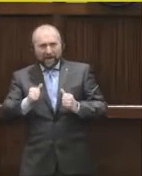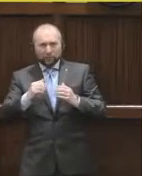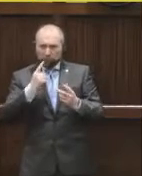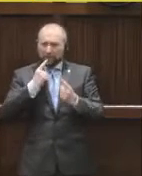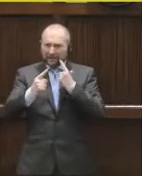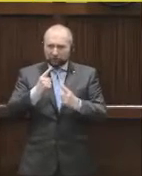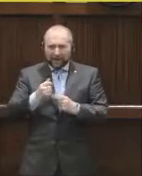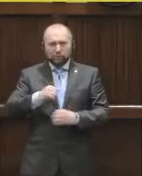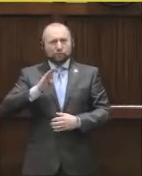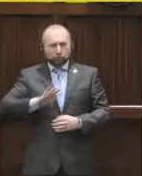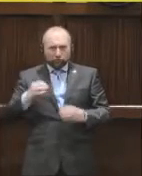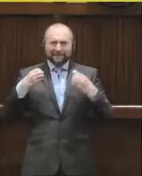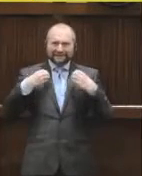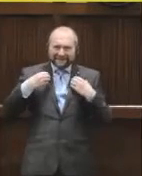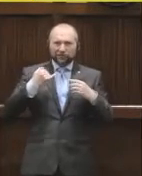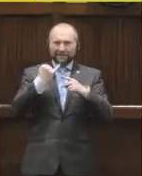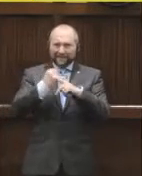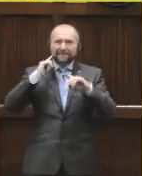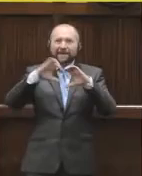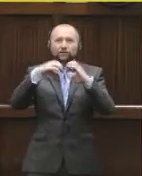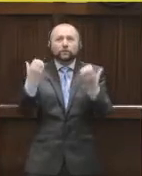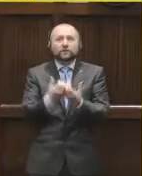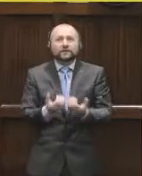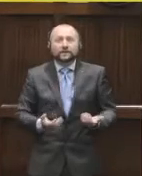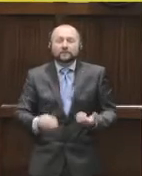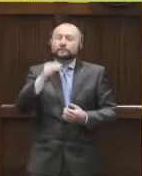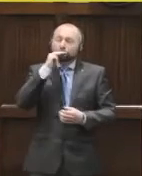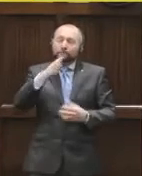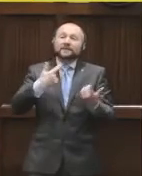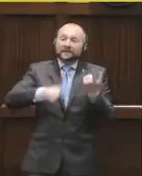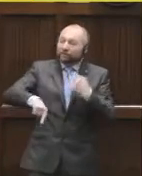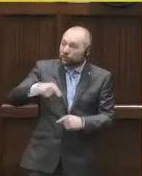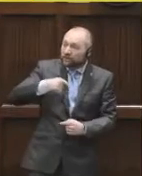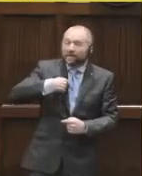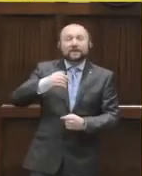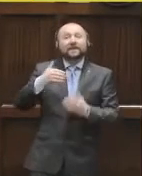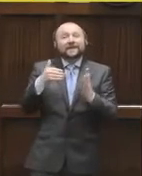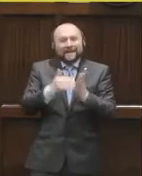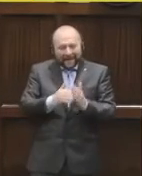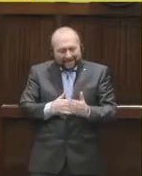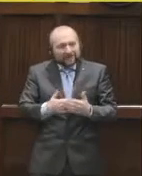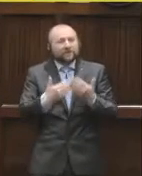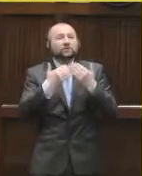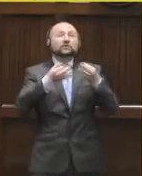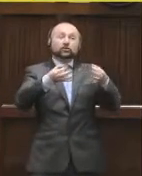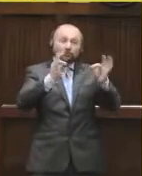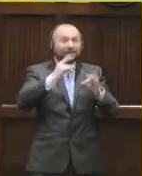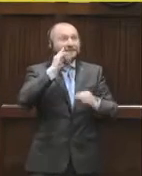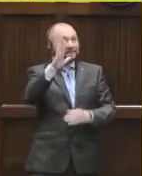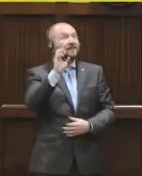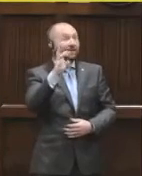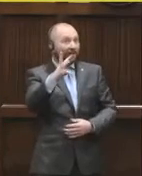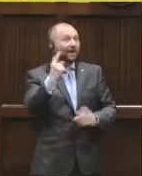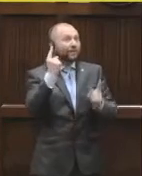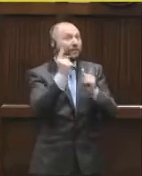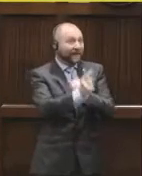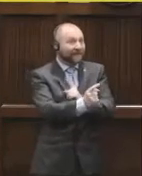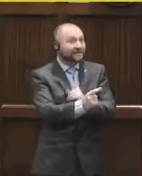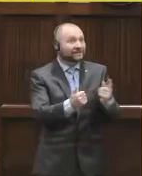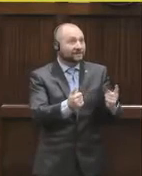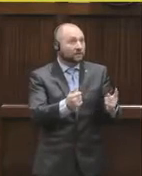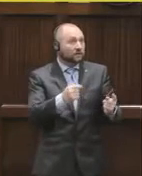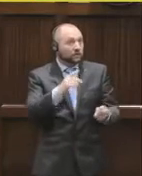brothers and sisters in the deaf community. And from that point of view, while banking this legislation here today, I make